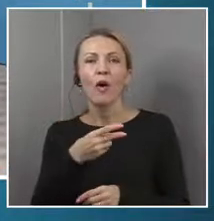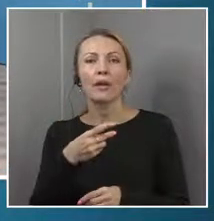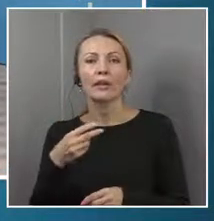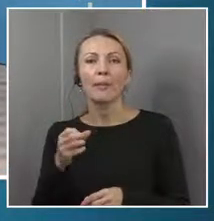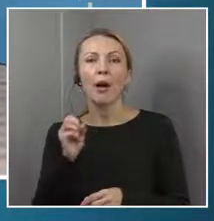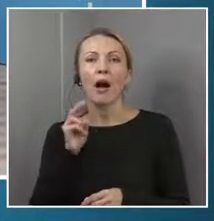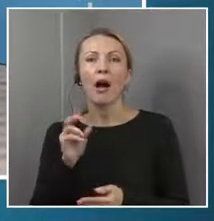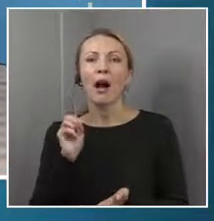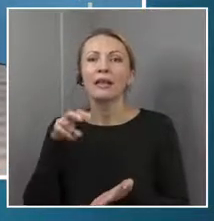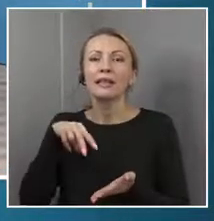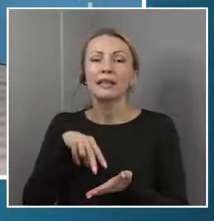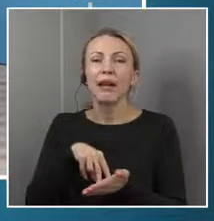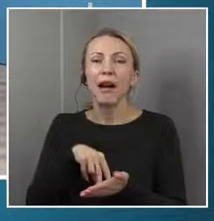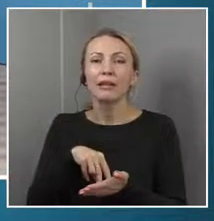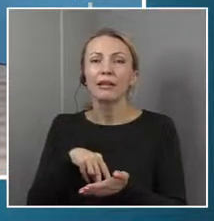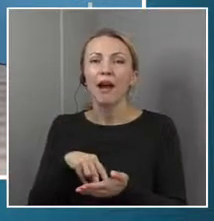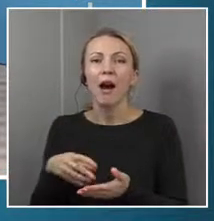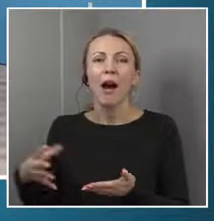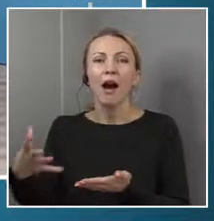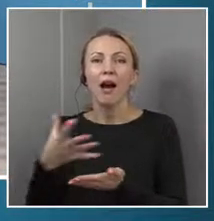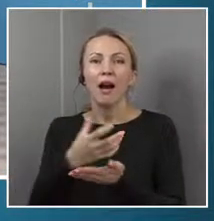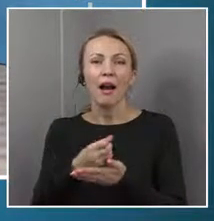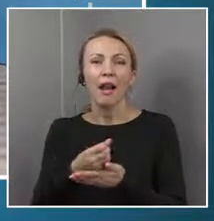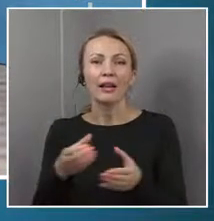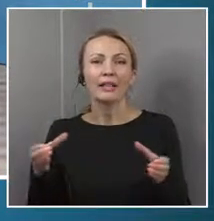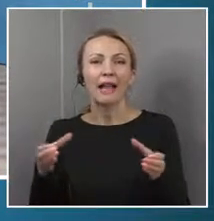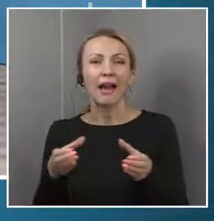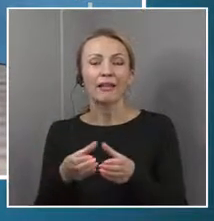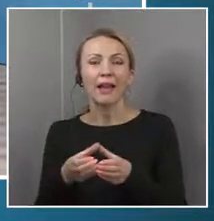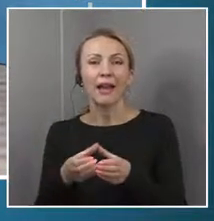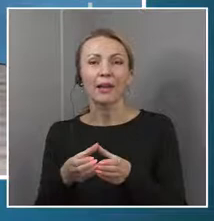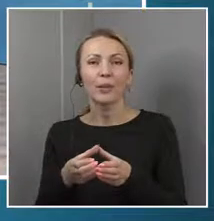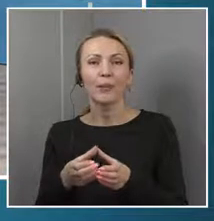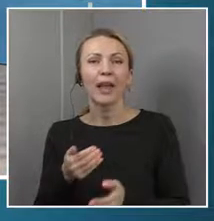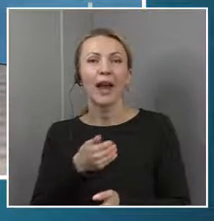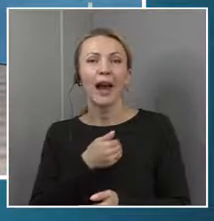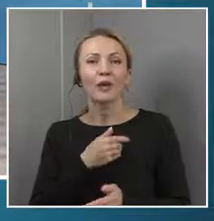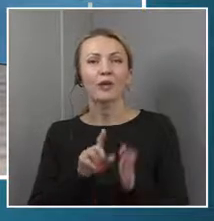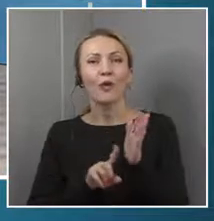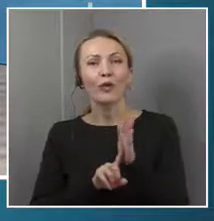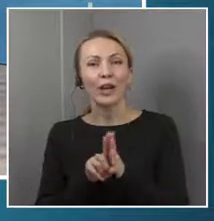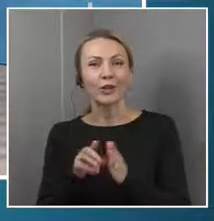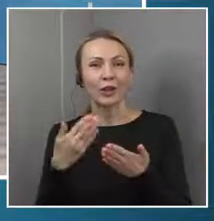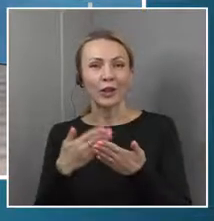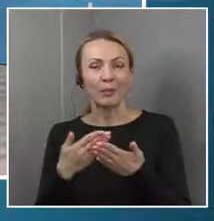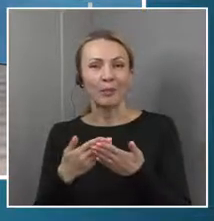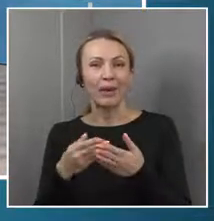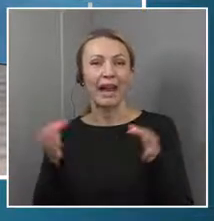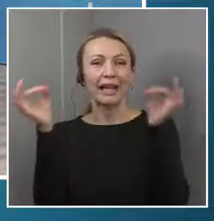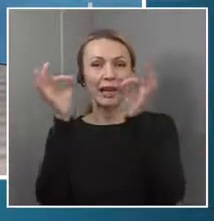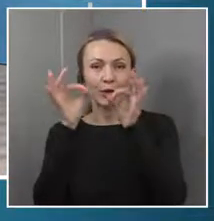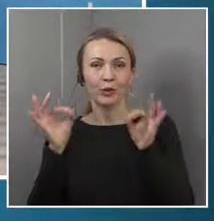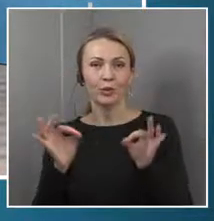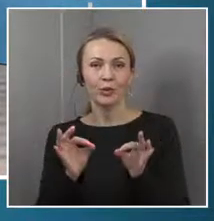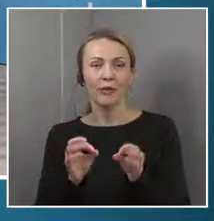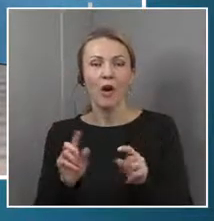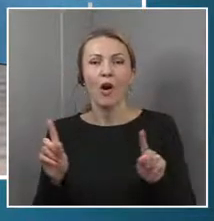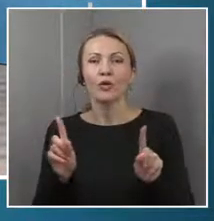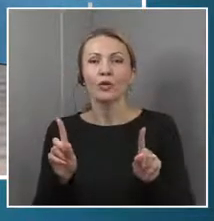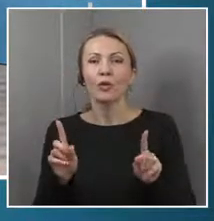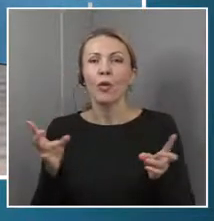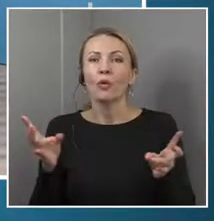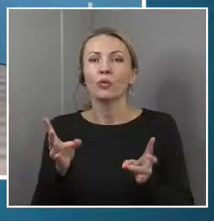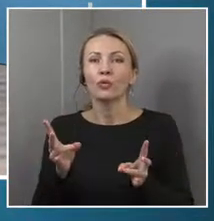with us. And he is going to talk about how to become a collector. So if I want to become a